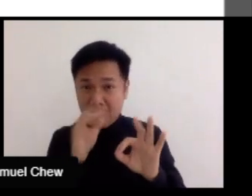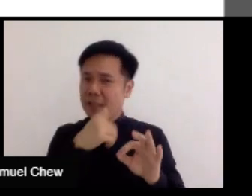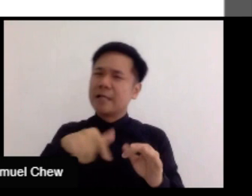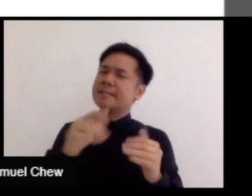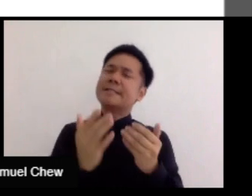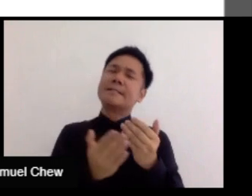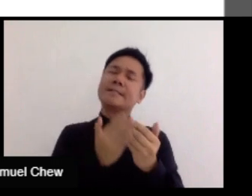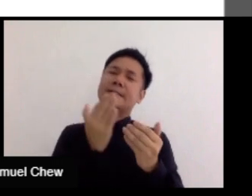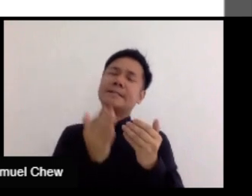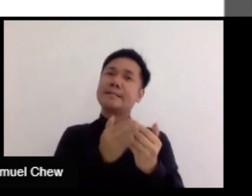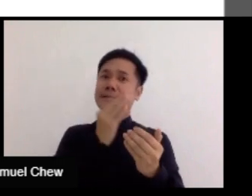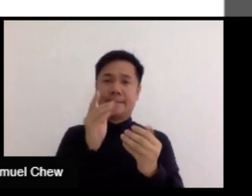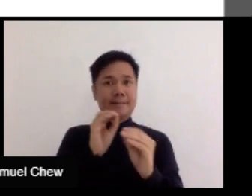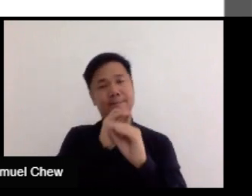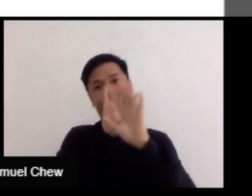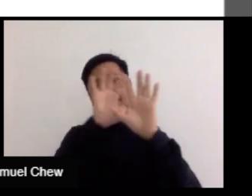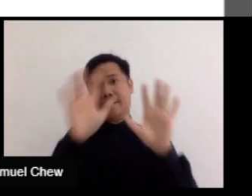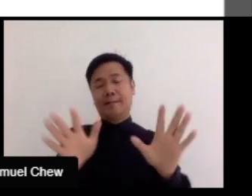and clean, Madam?